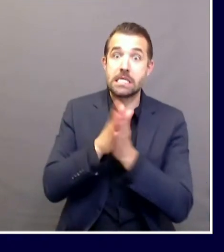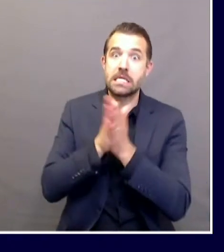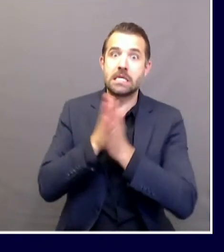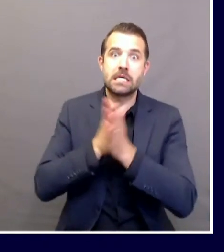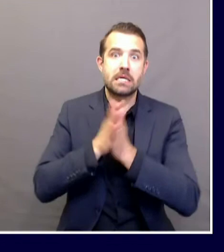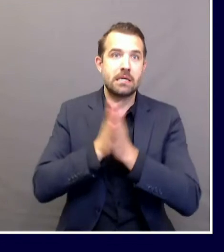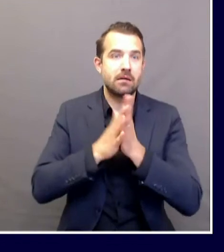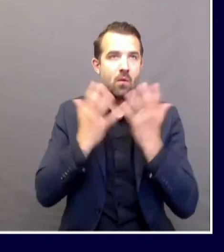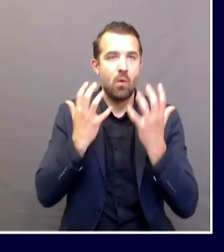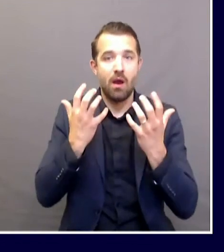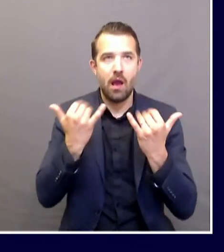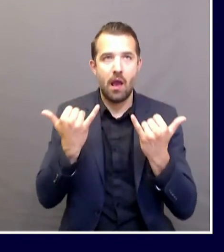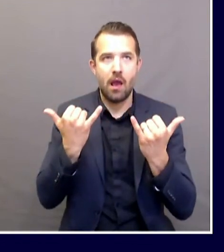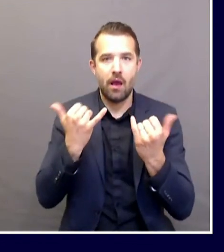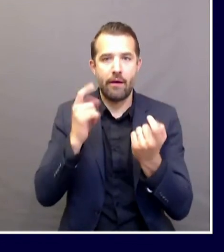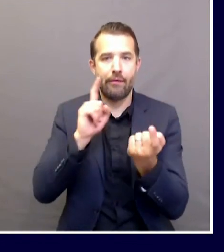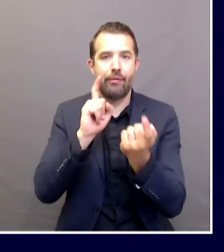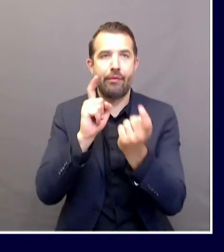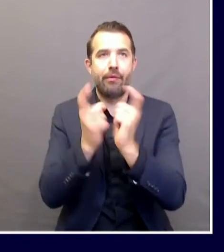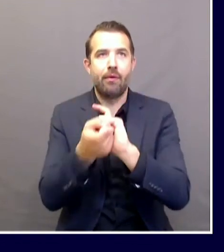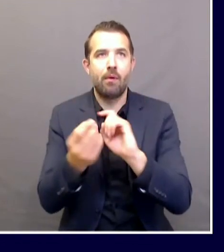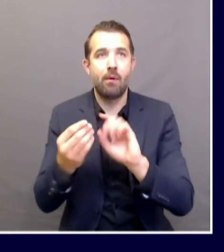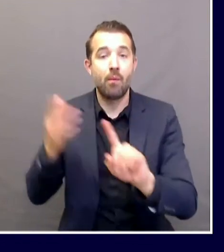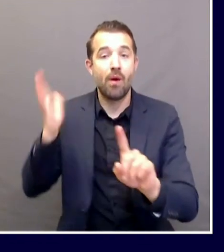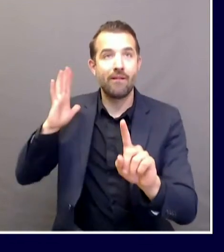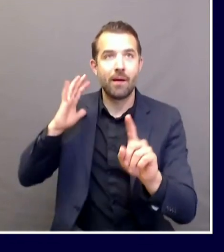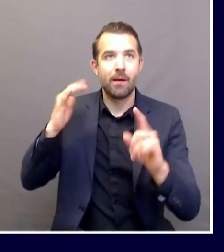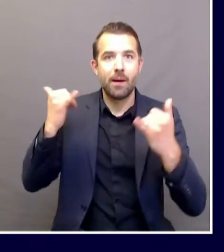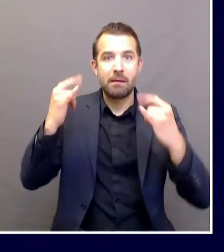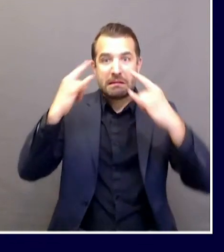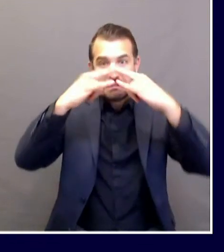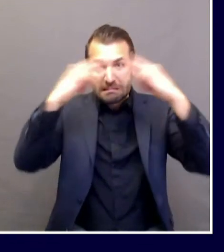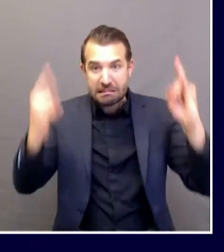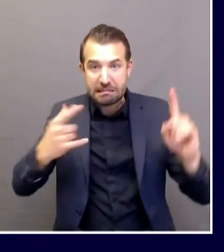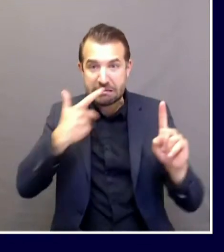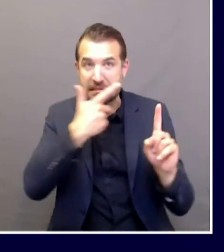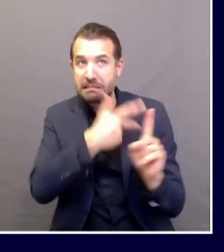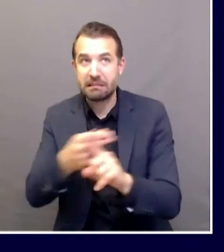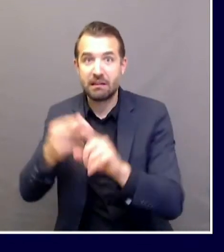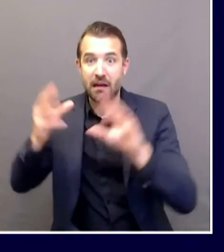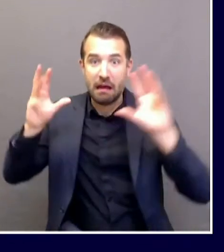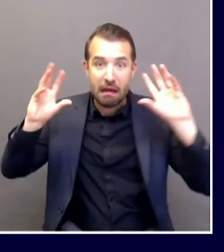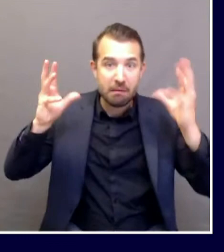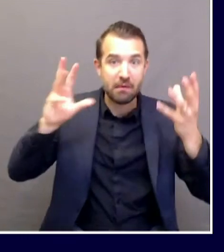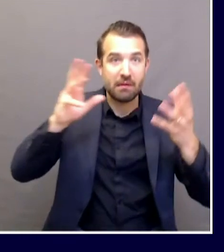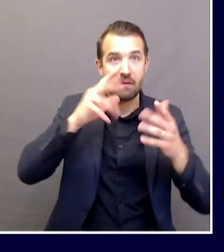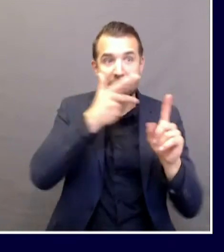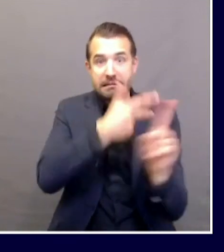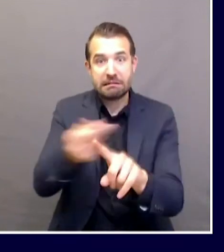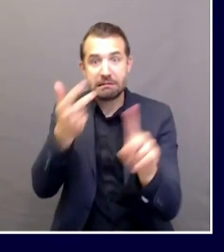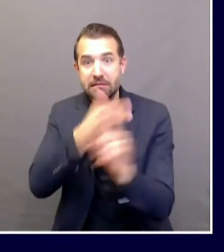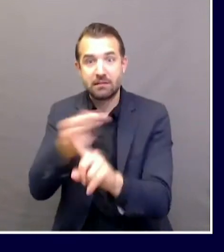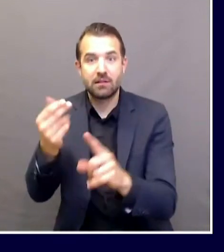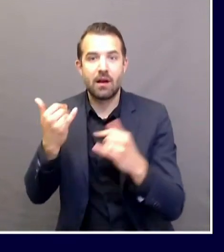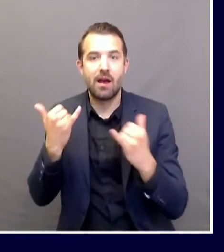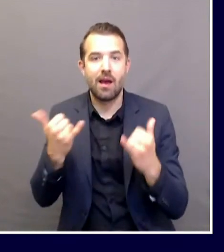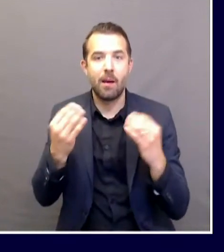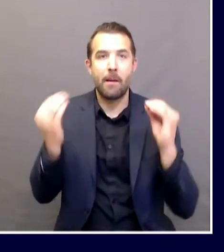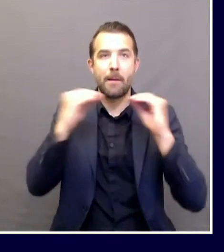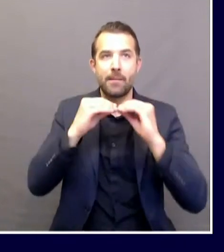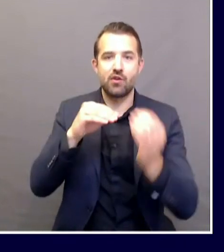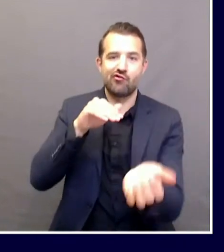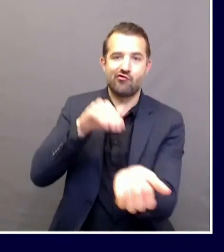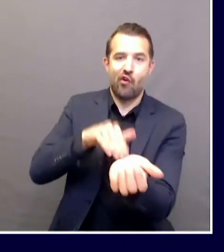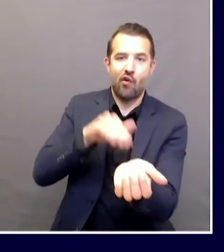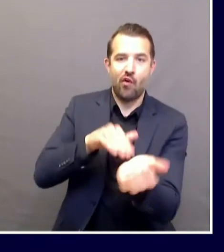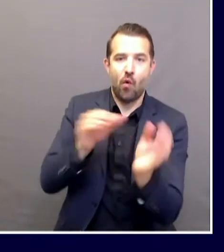and EMS clinician clinics, more toward doctors' offices and such, because that one-on-one experience is what